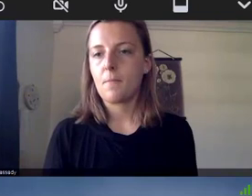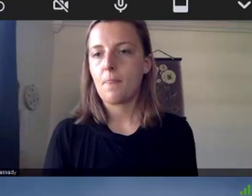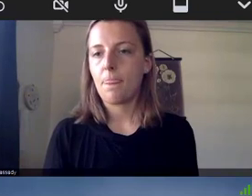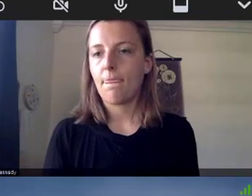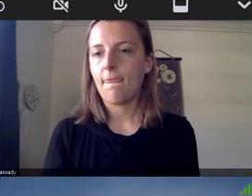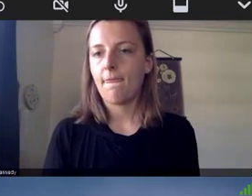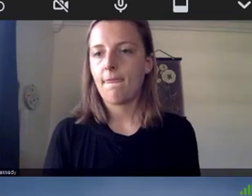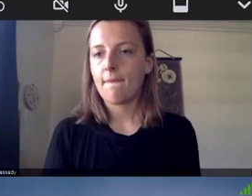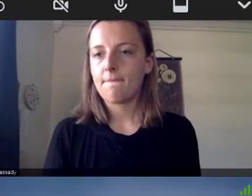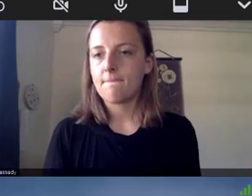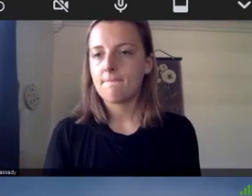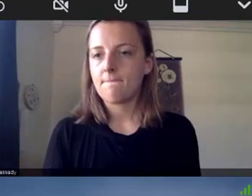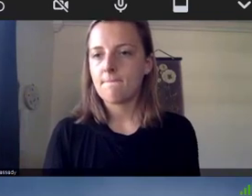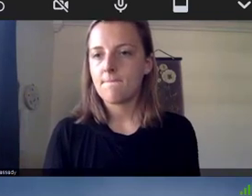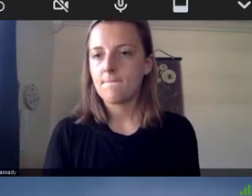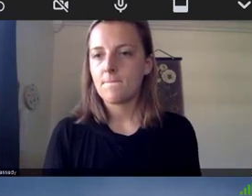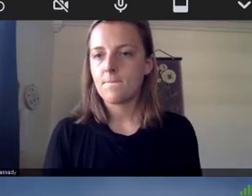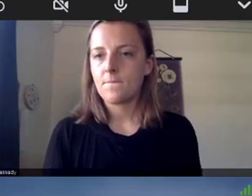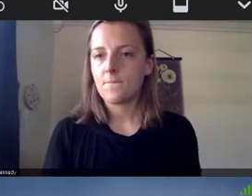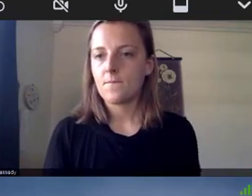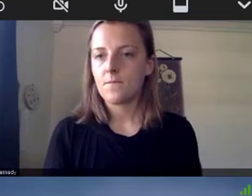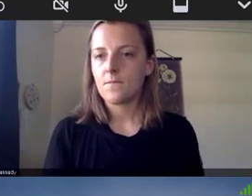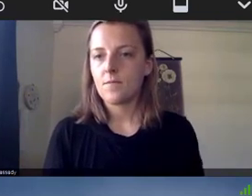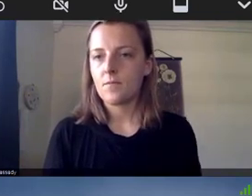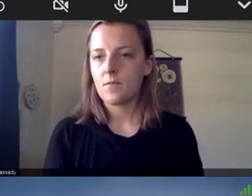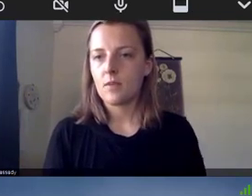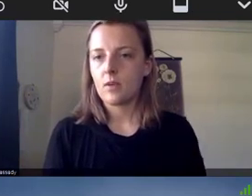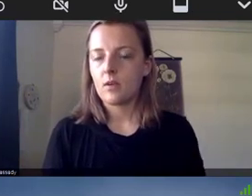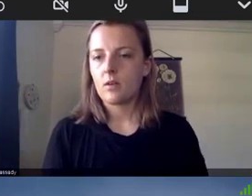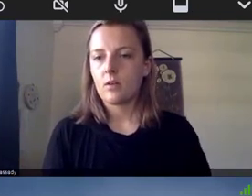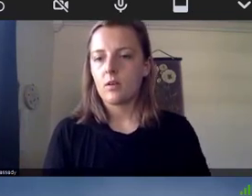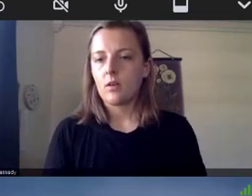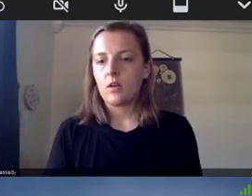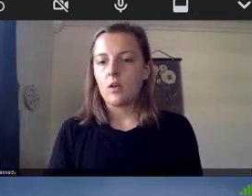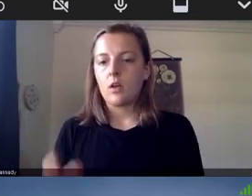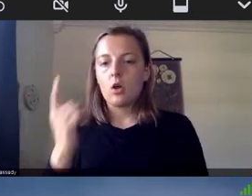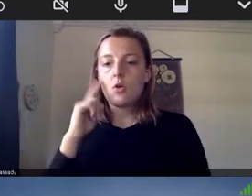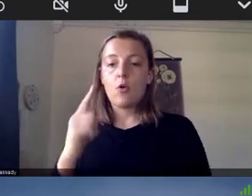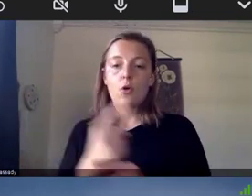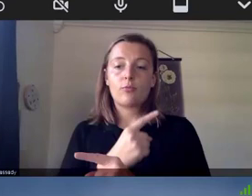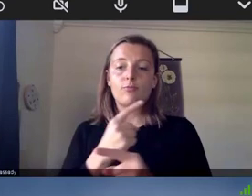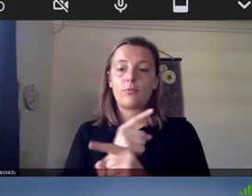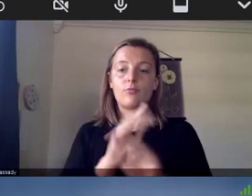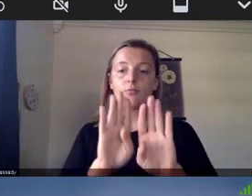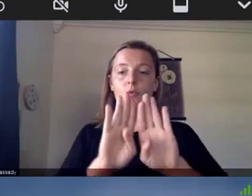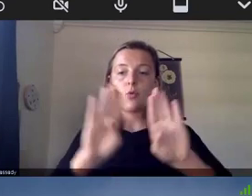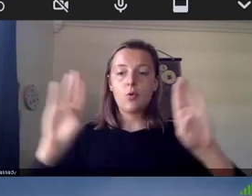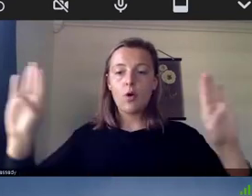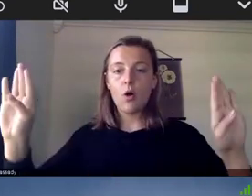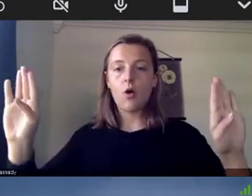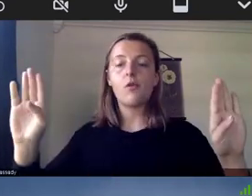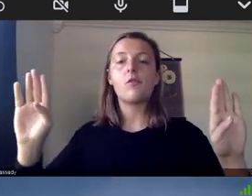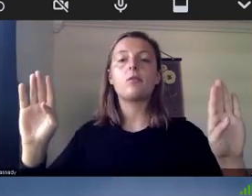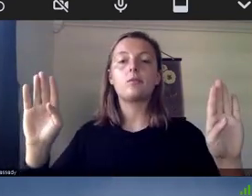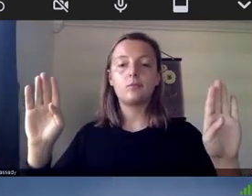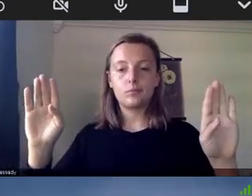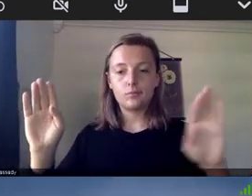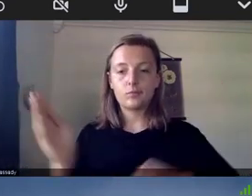plane walls, we talked about this already. So conduction in a plane wall, we have an equation for resistance in a